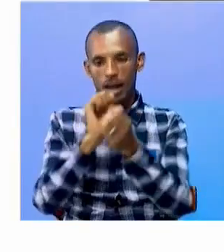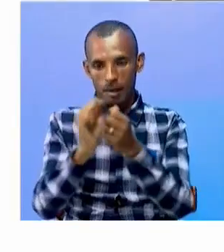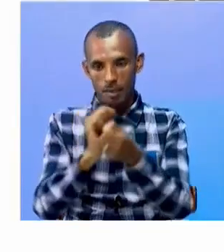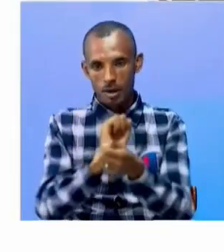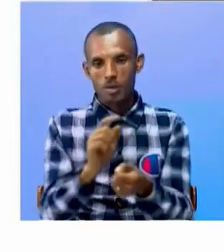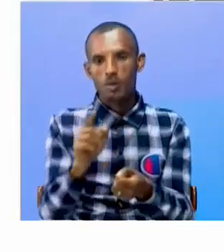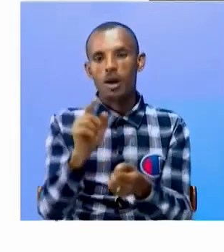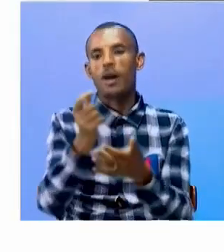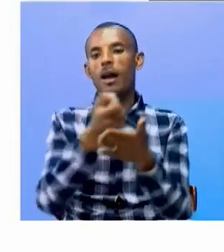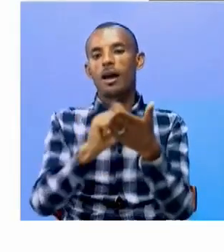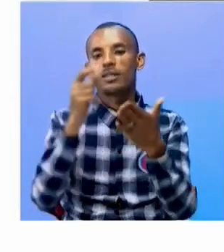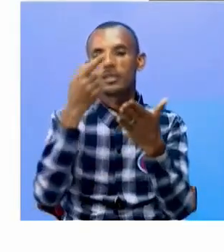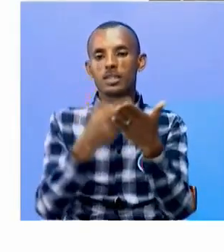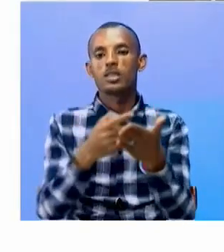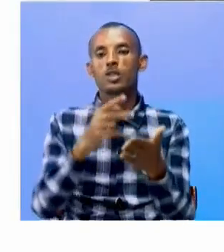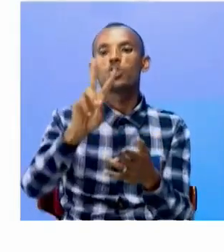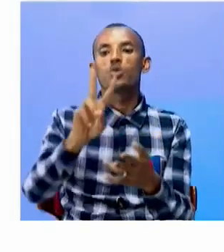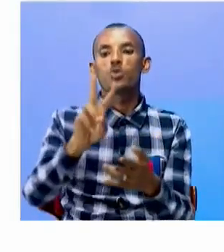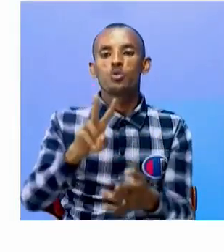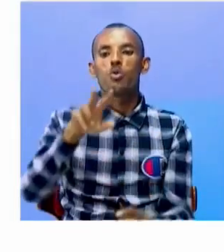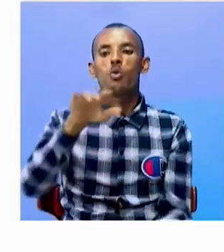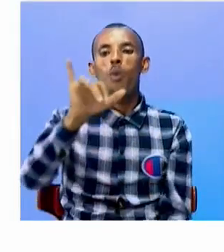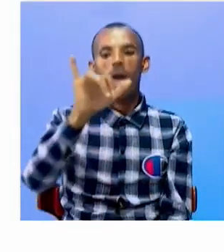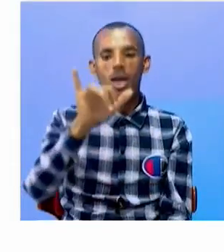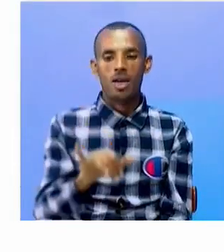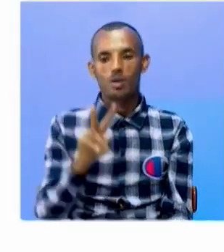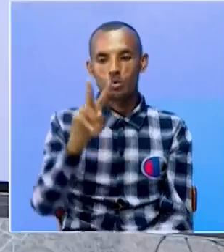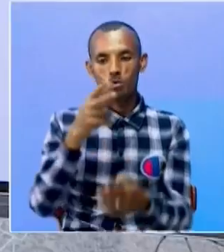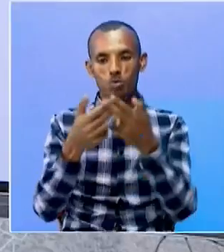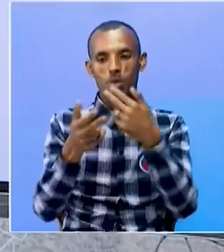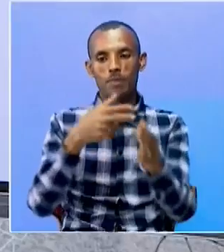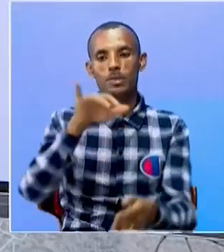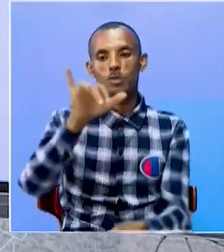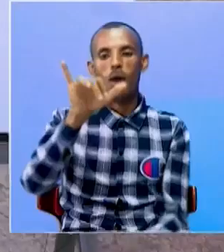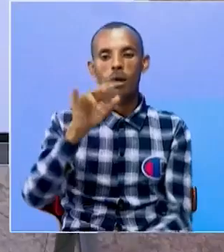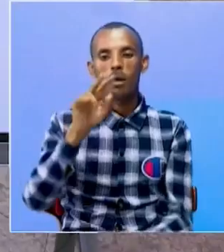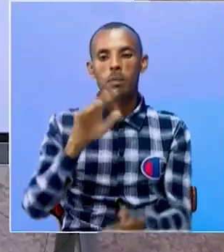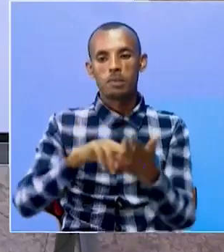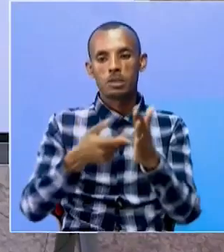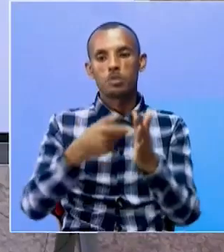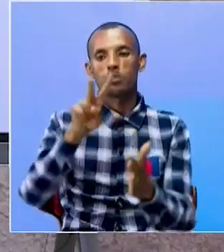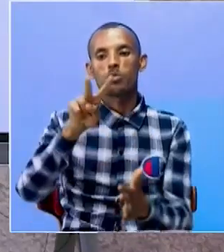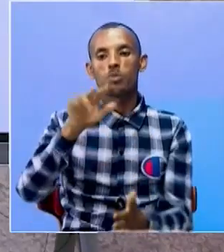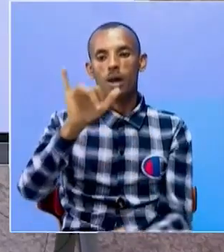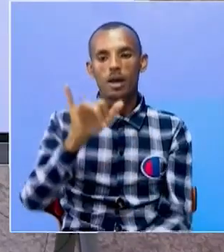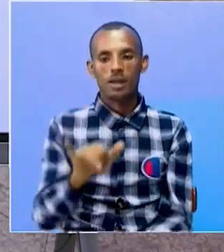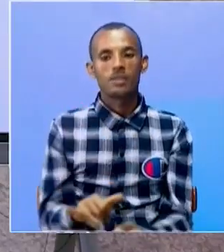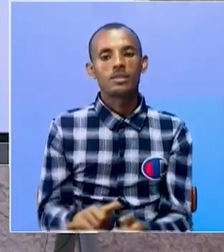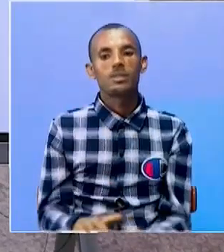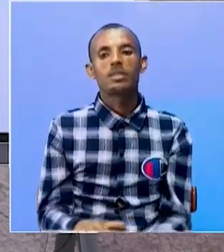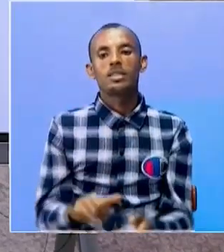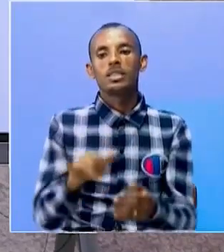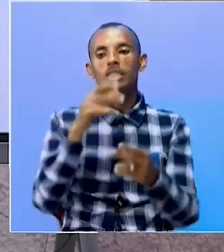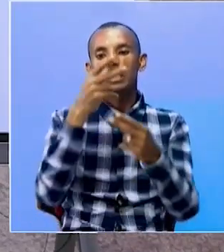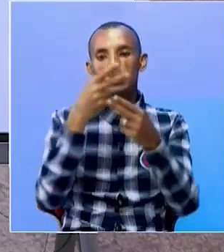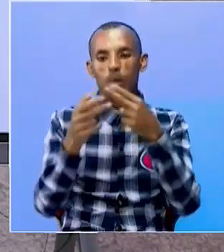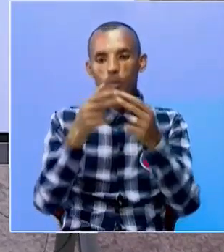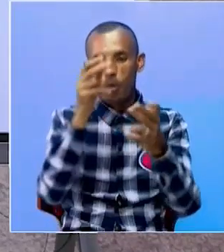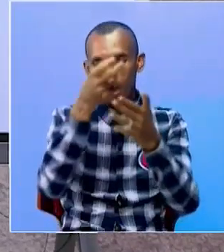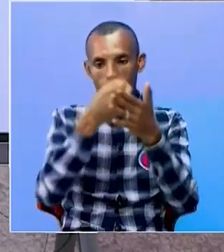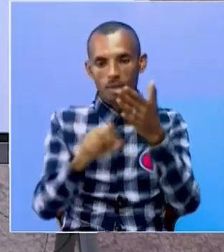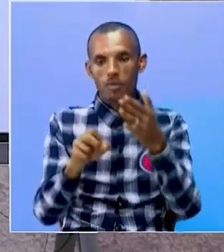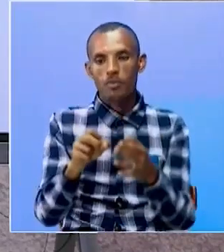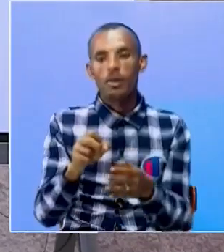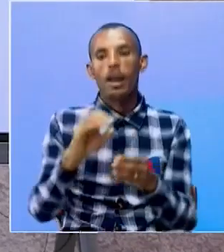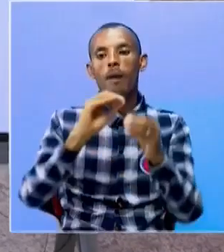this form. 2y is a product of a number and a variable. So the product of a number and a variable,